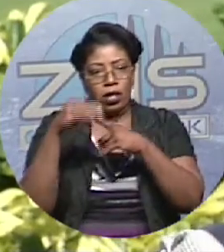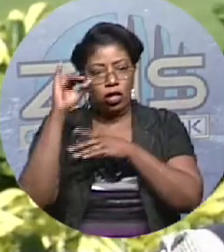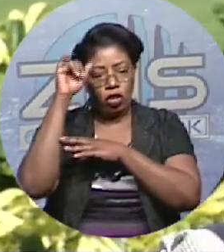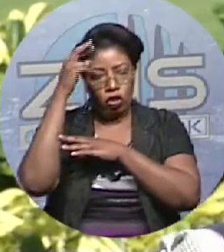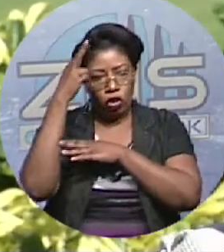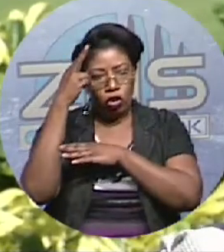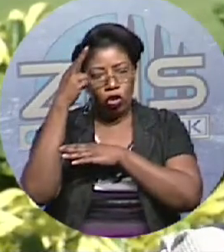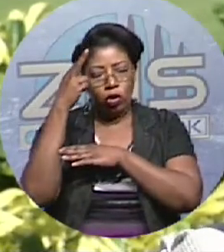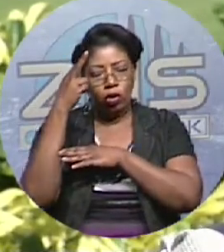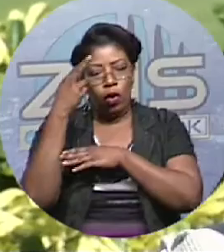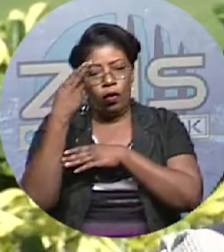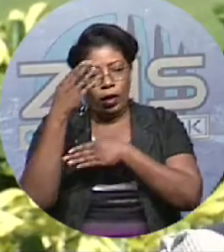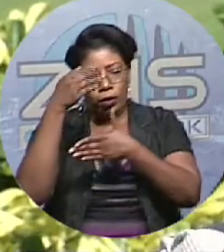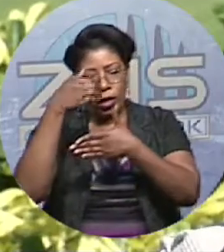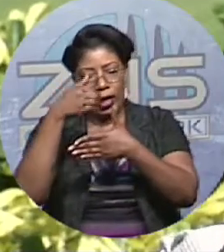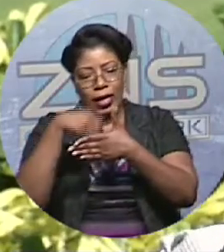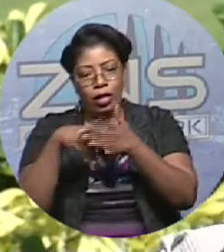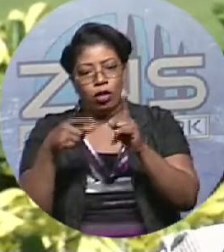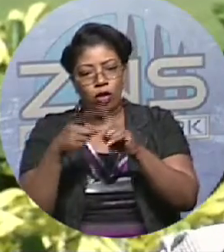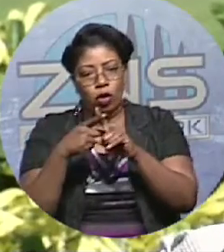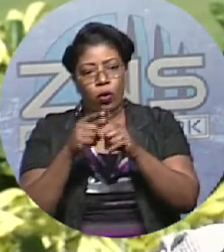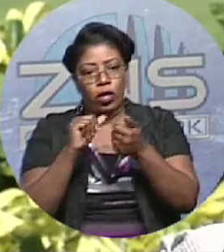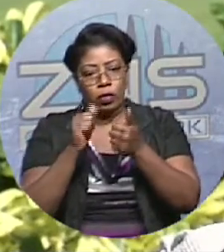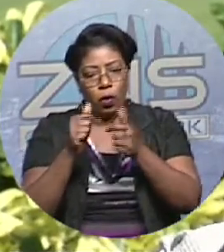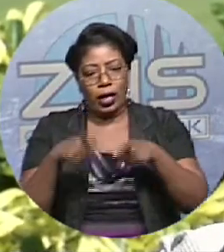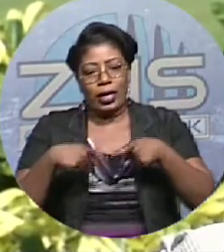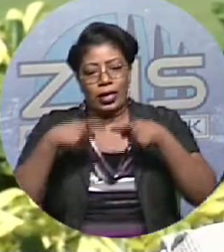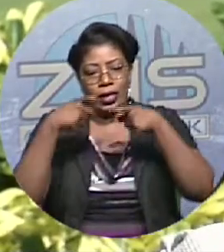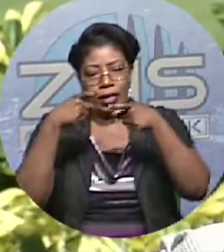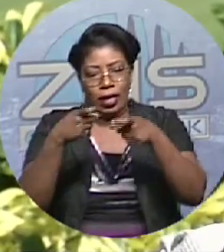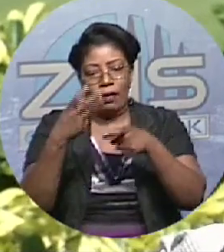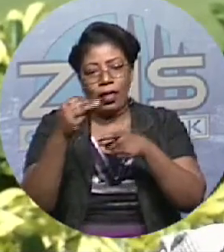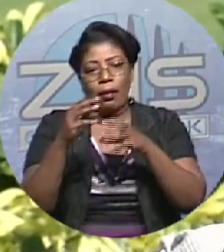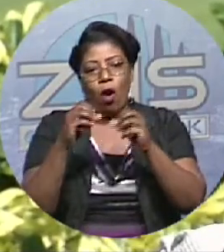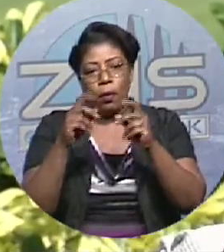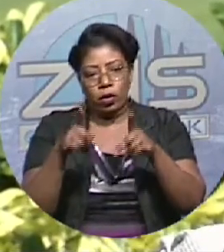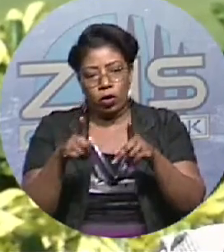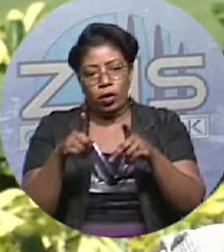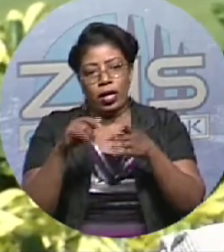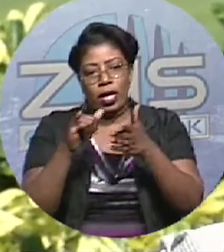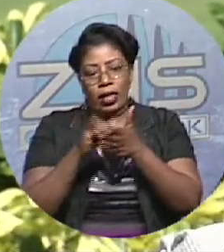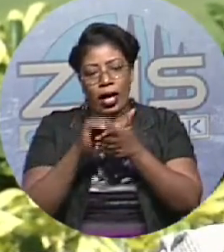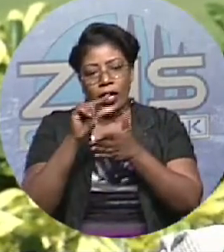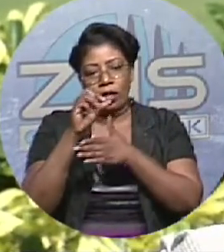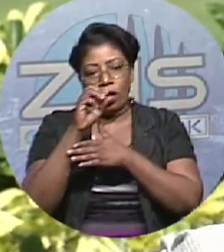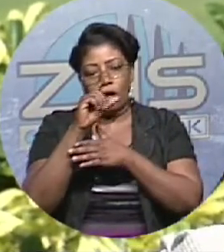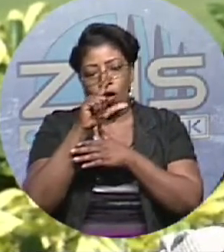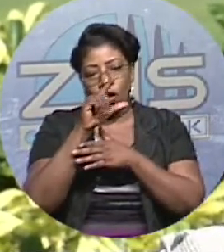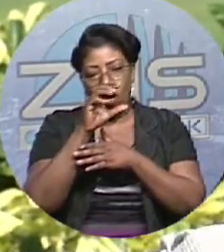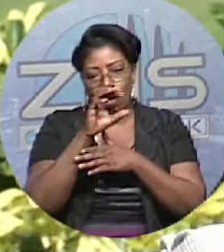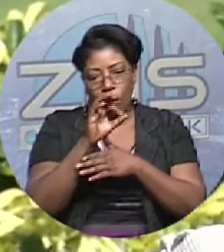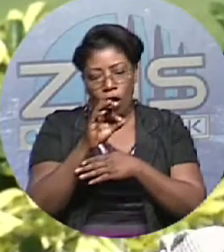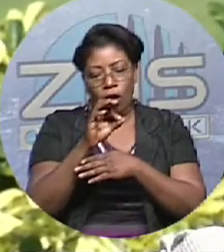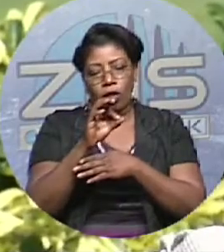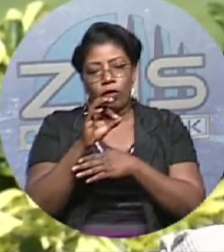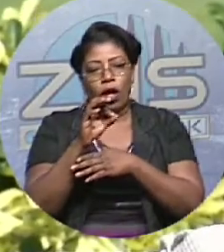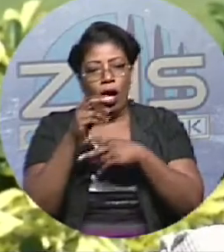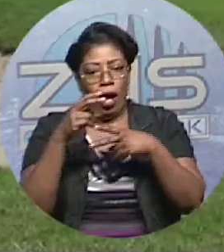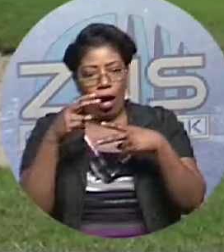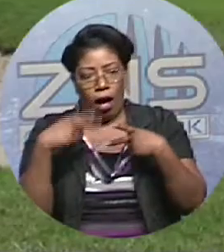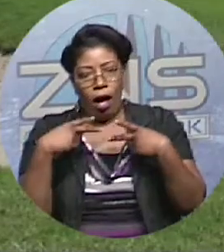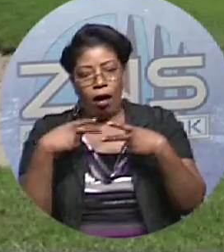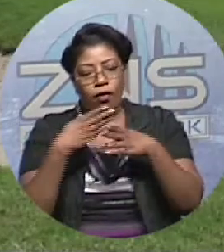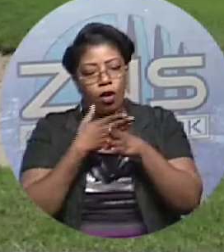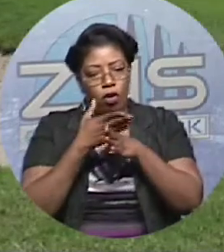the sport and to afford them the opportunities that golf presents as a whole, for educational opportunities, for